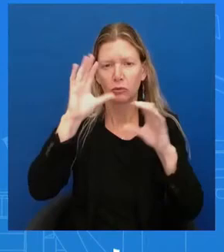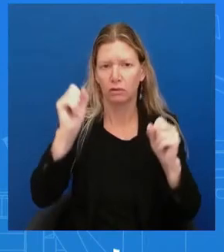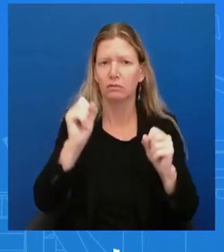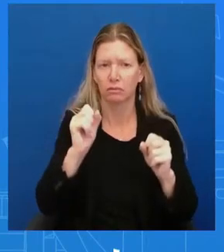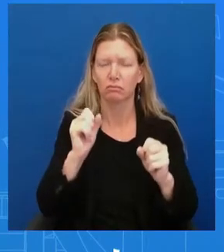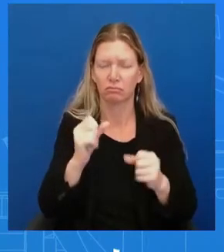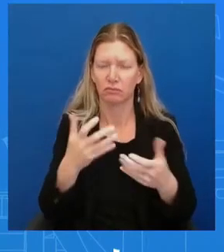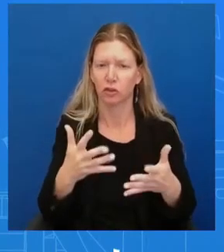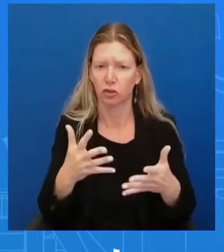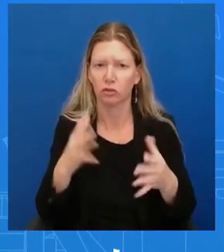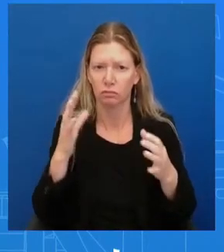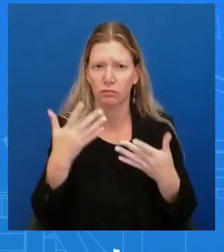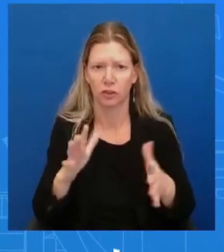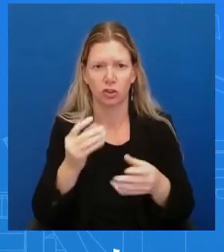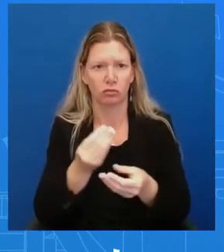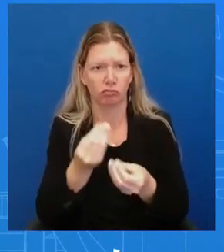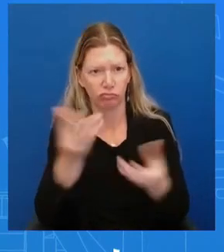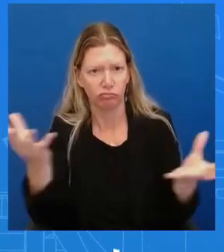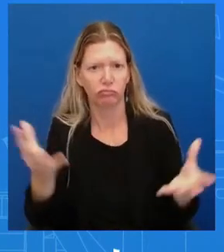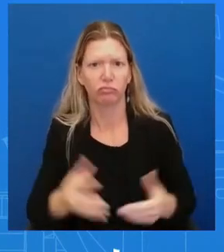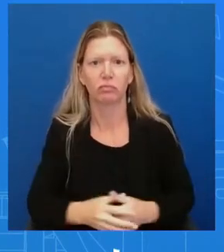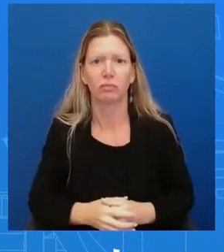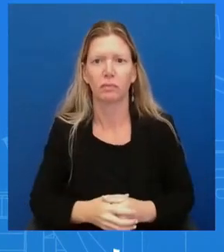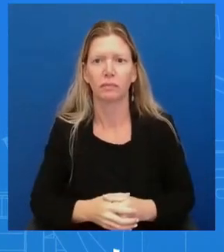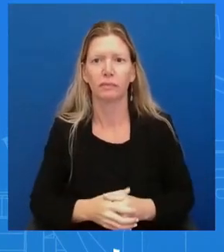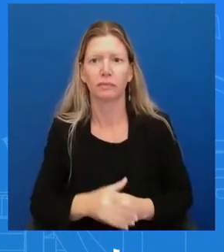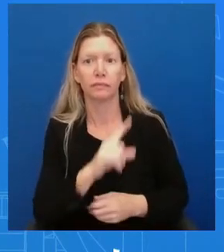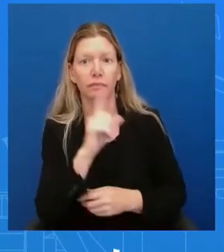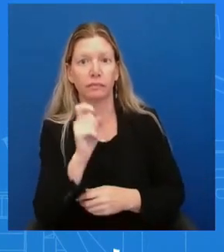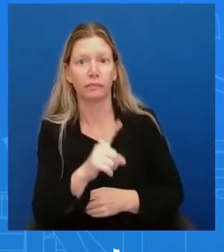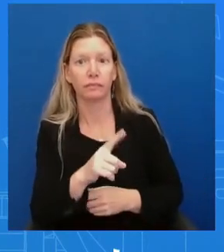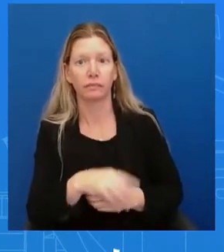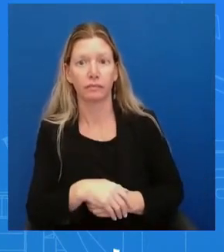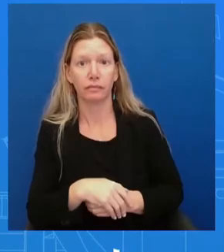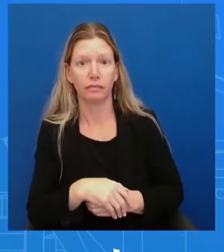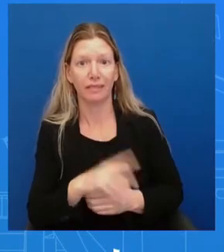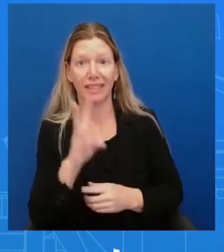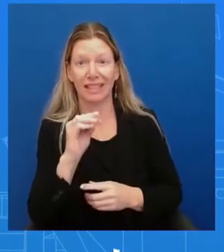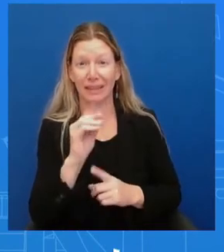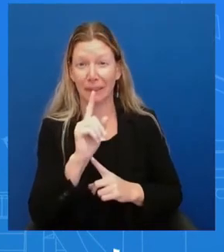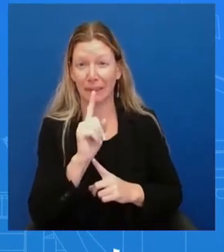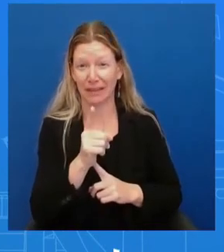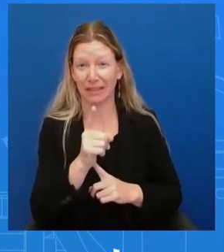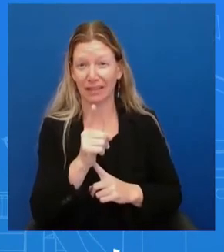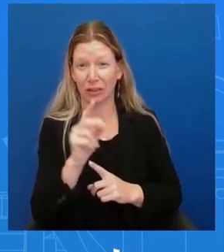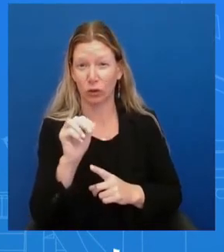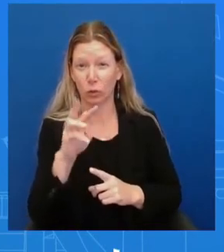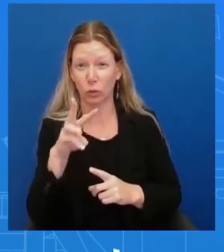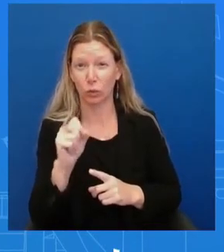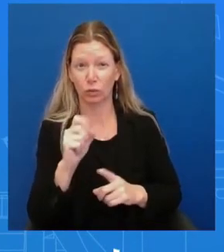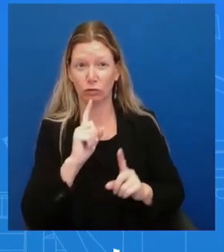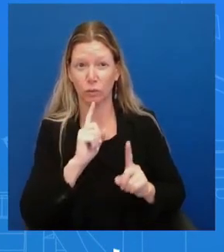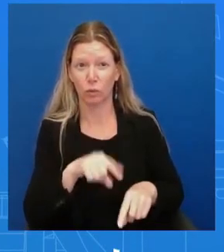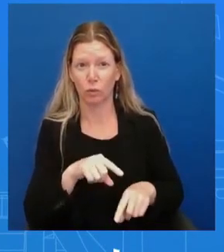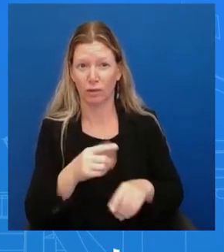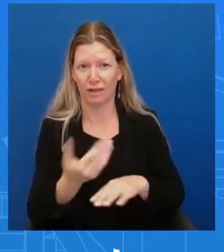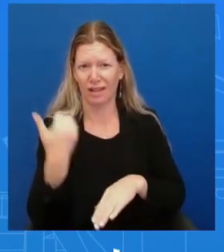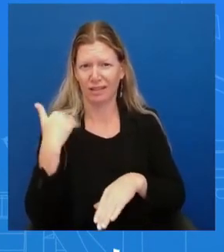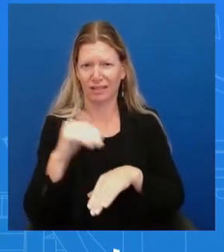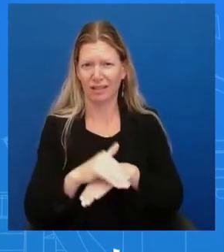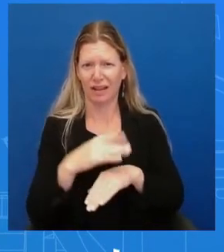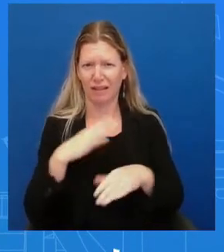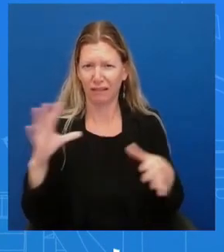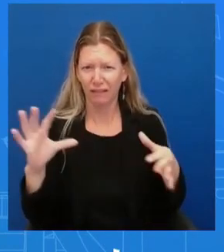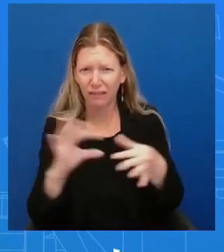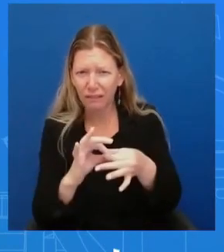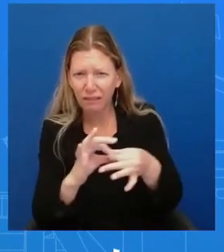60 Minutes reported last night on a connection between anomalous health incidents and a unit of the Russian